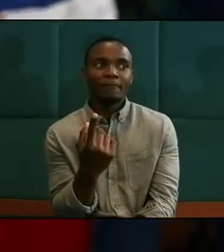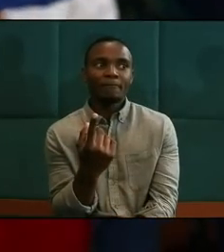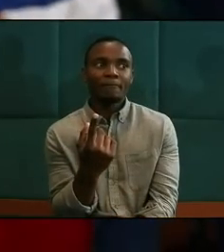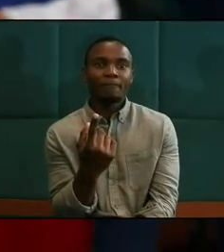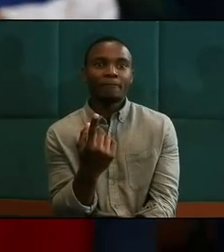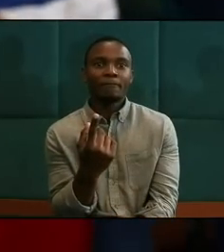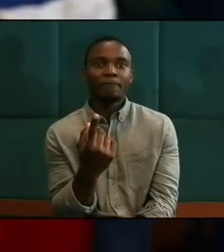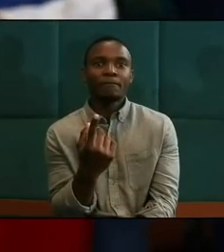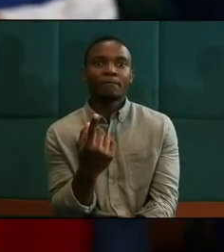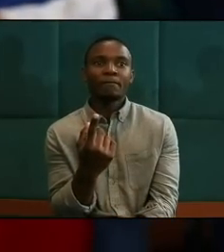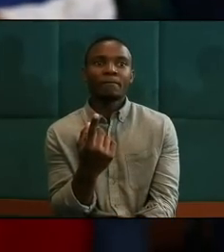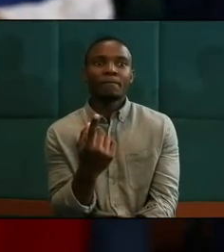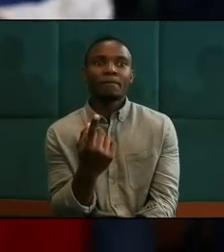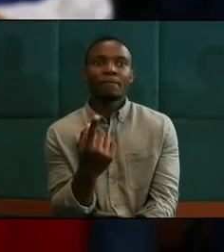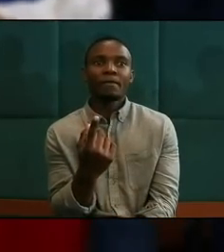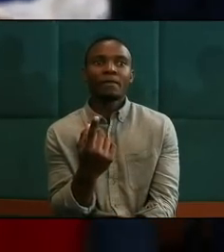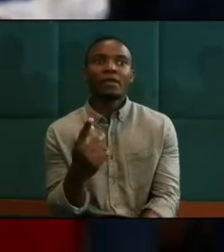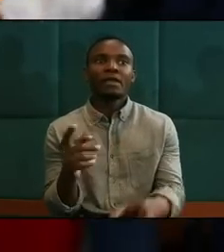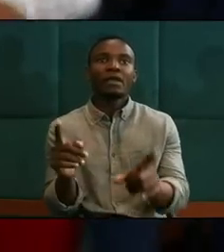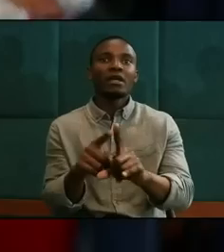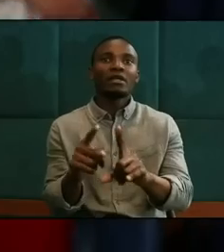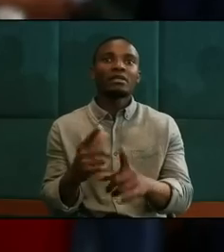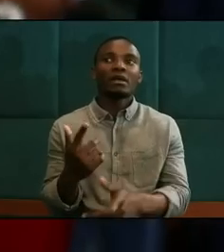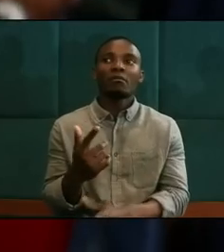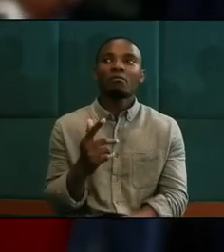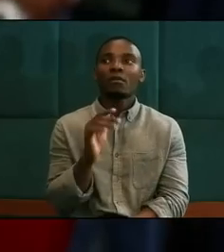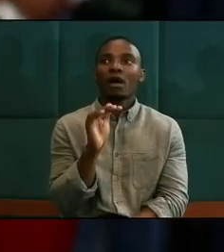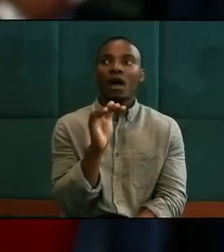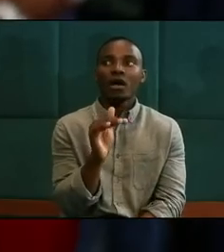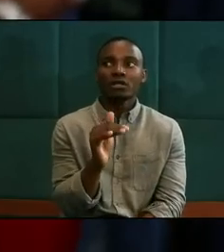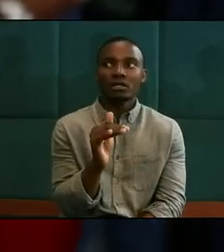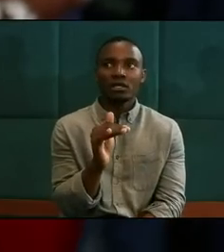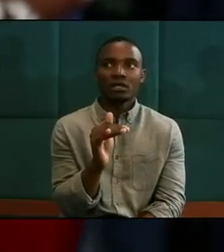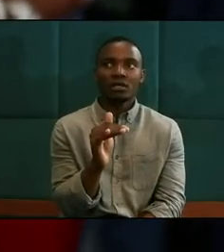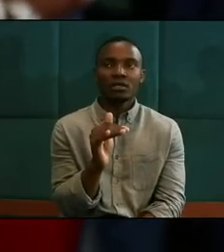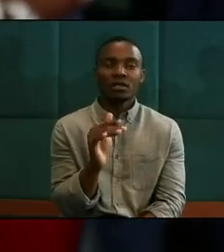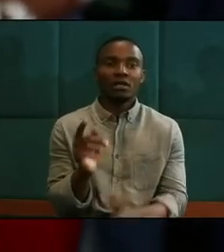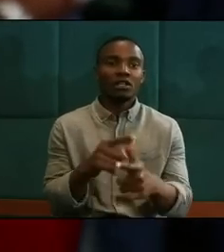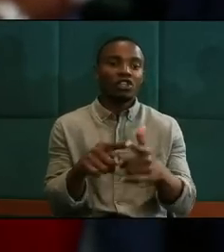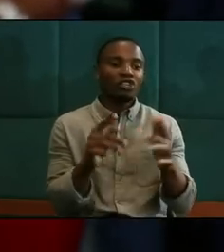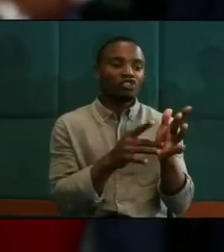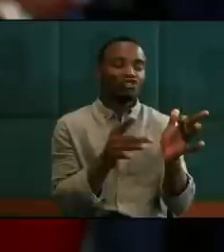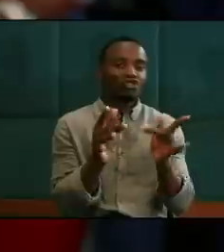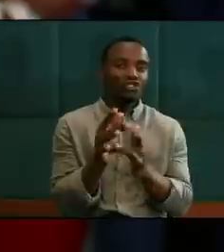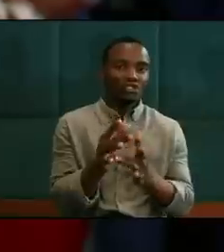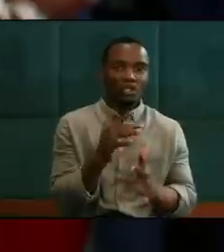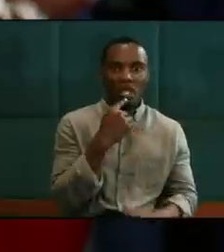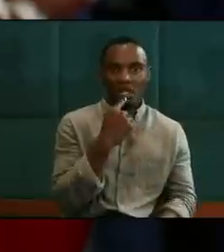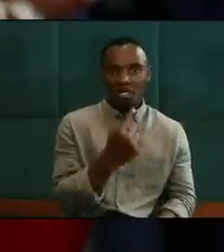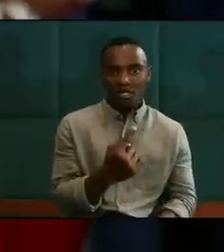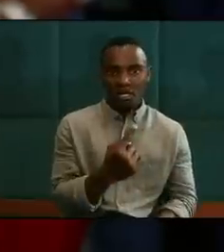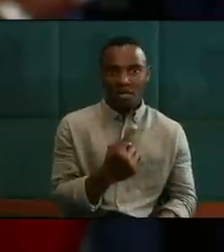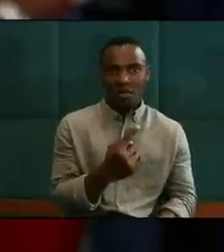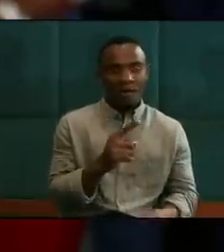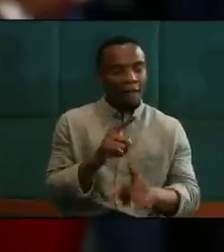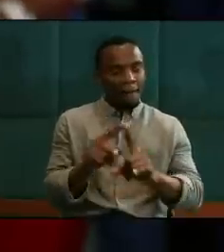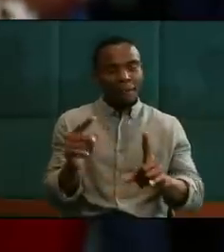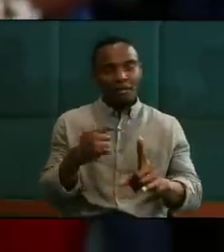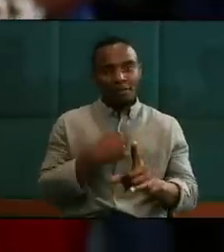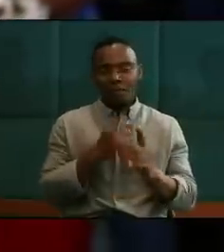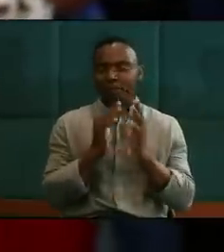Ask for you. What an audacity. But Jesus says, but I pray for